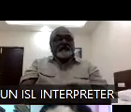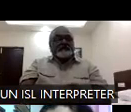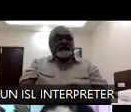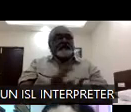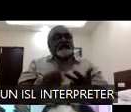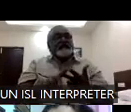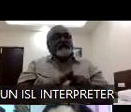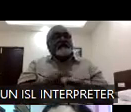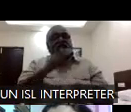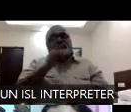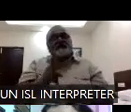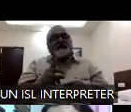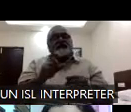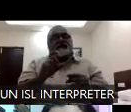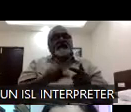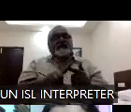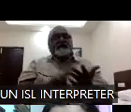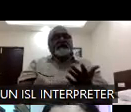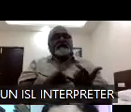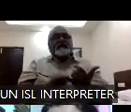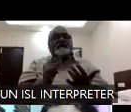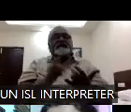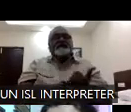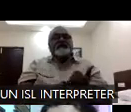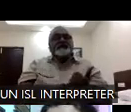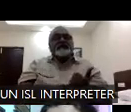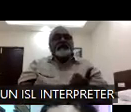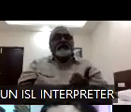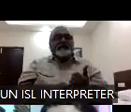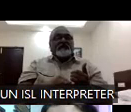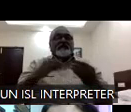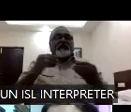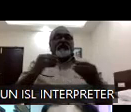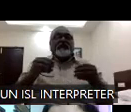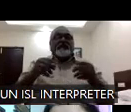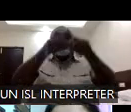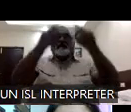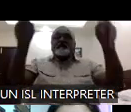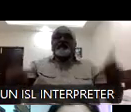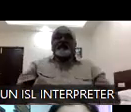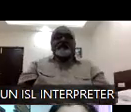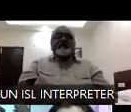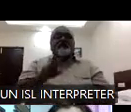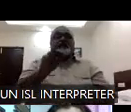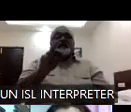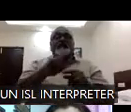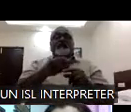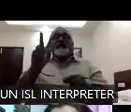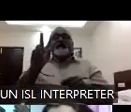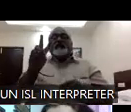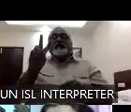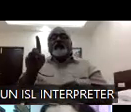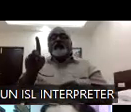census performer, for collecting the data of census 2021, it was a very this